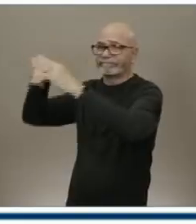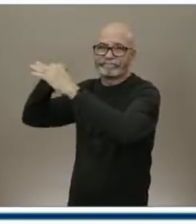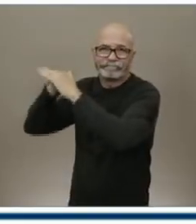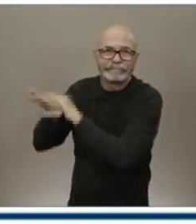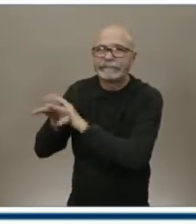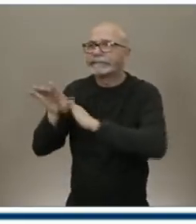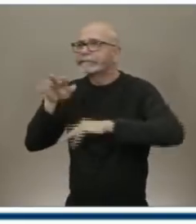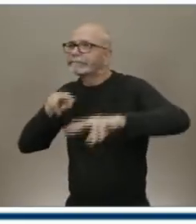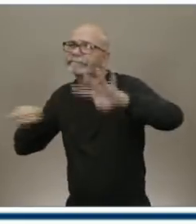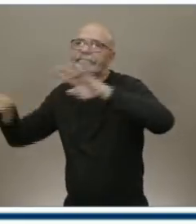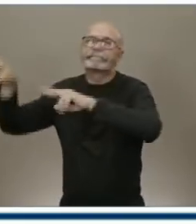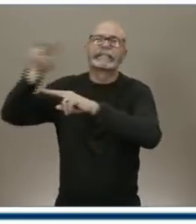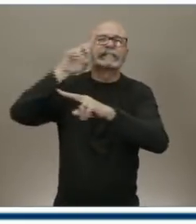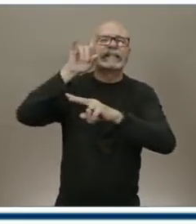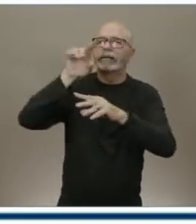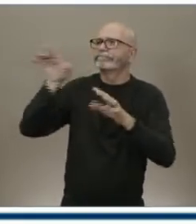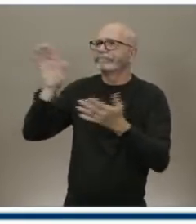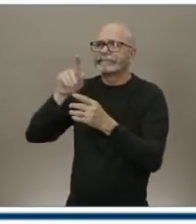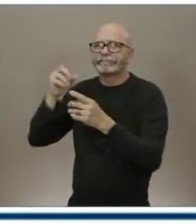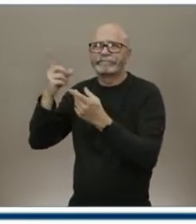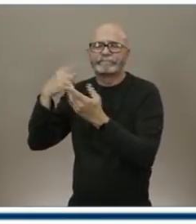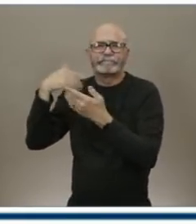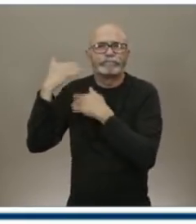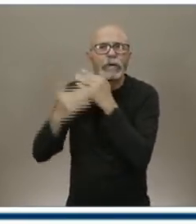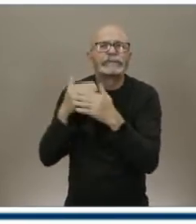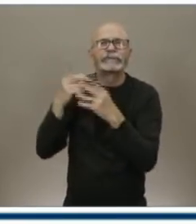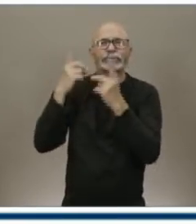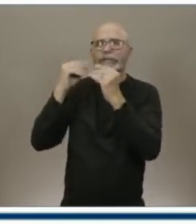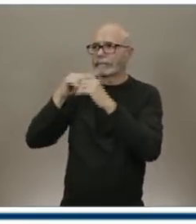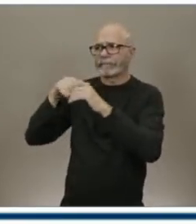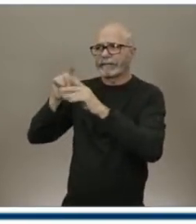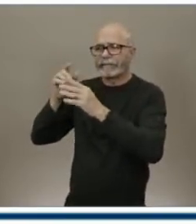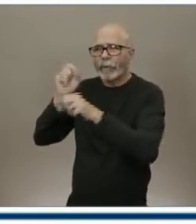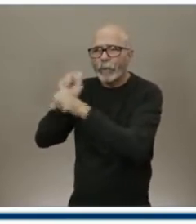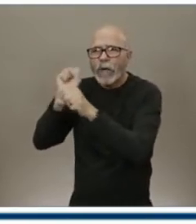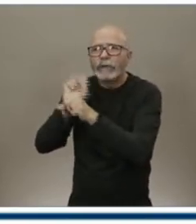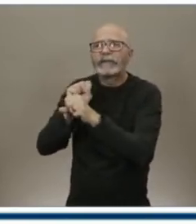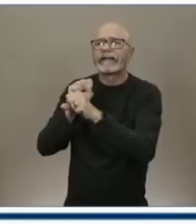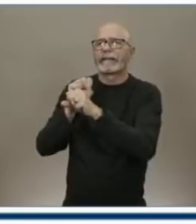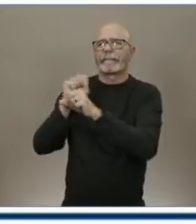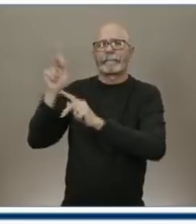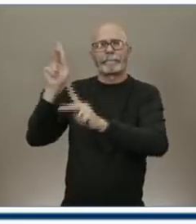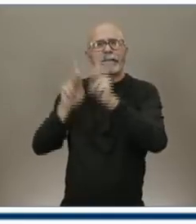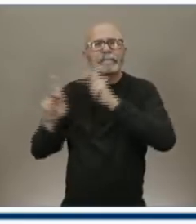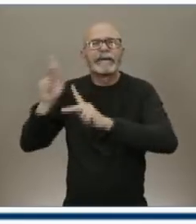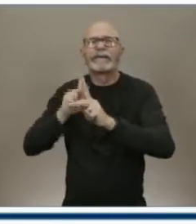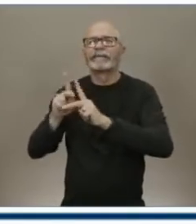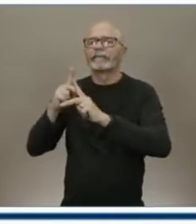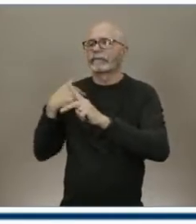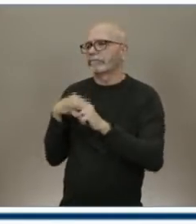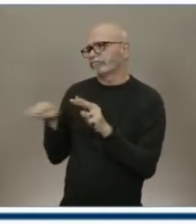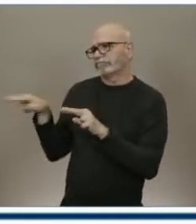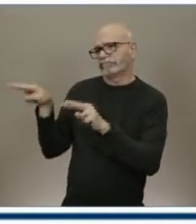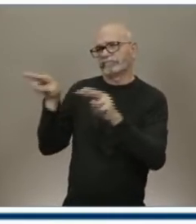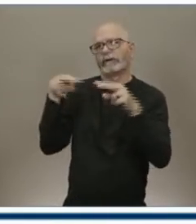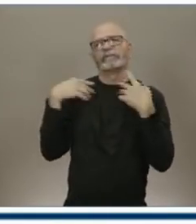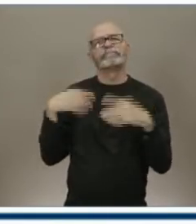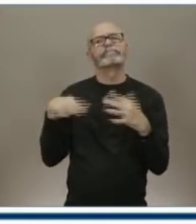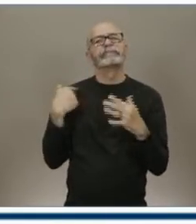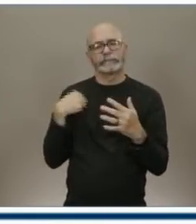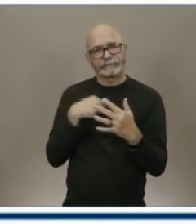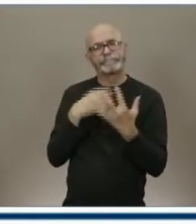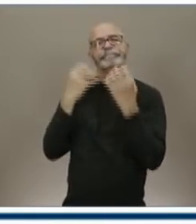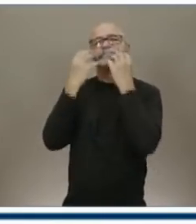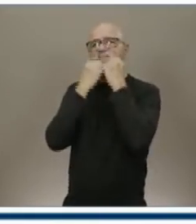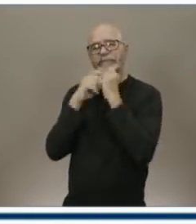steps to protect their employees, and we're working with them, and we're taking this step today to